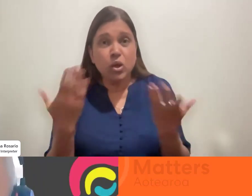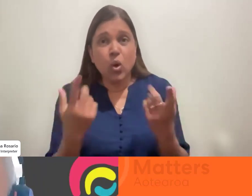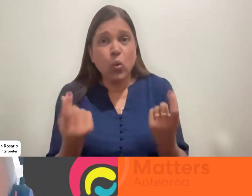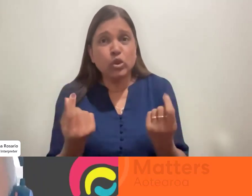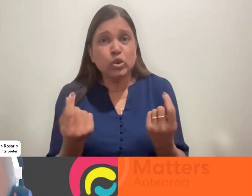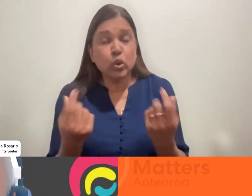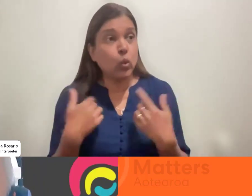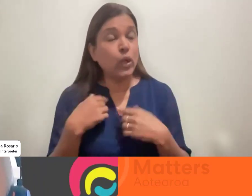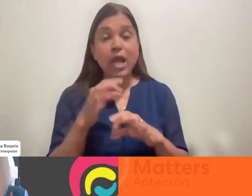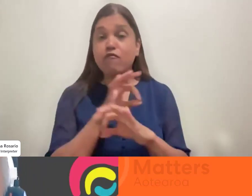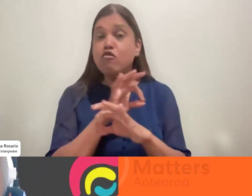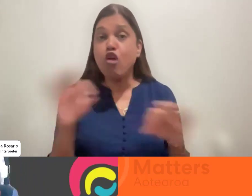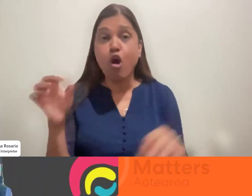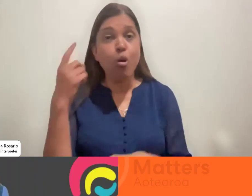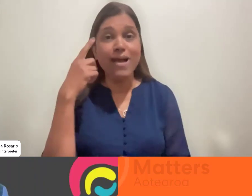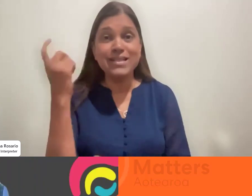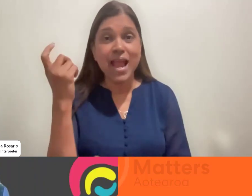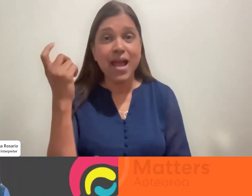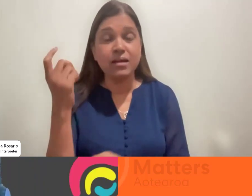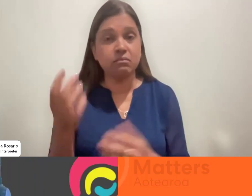no idea what to do. So